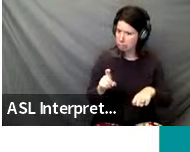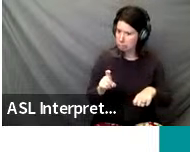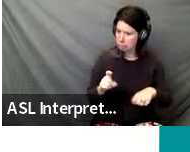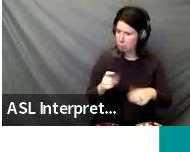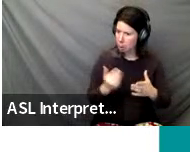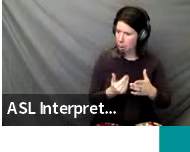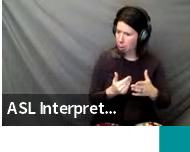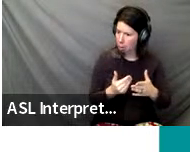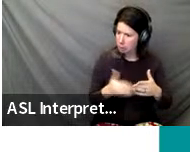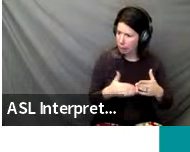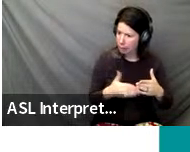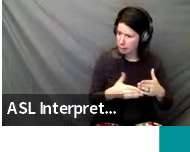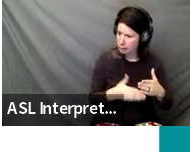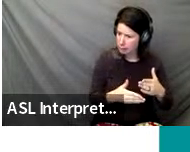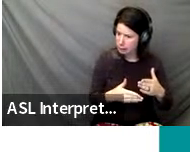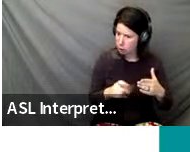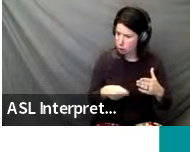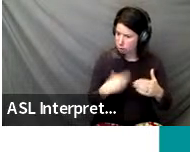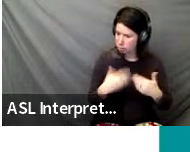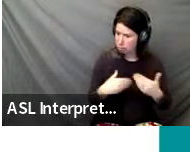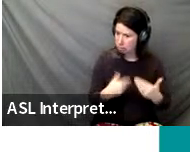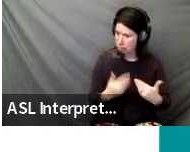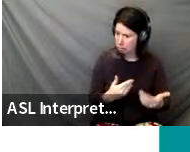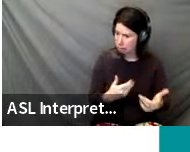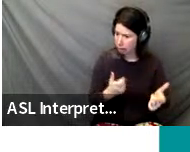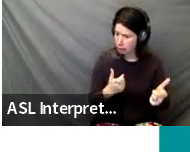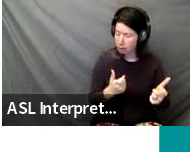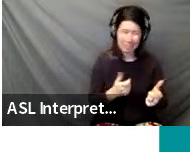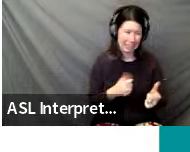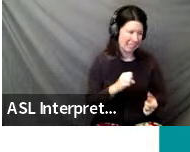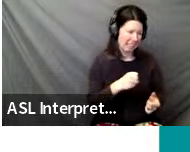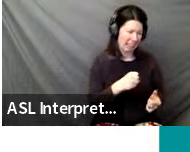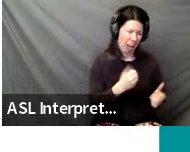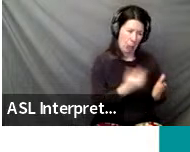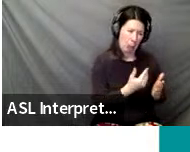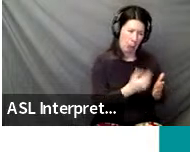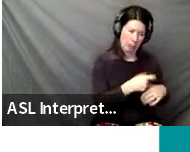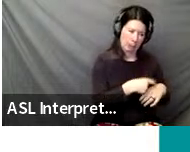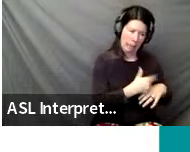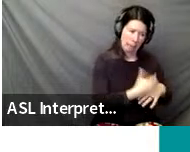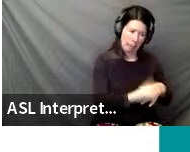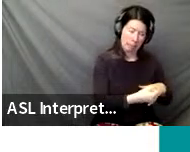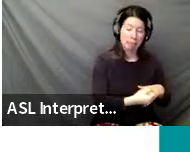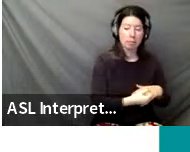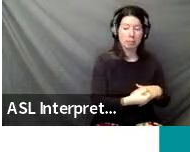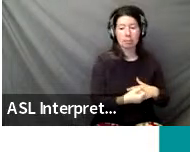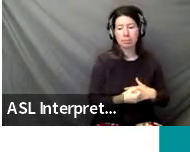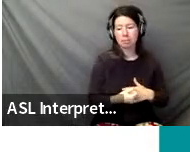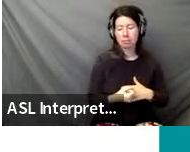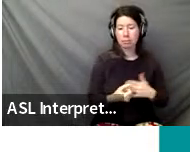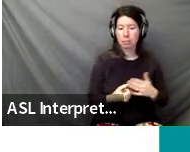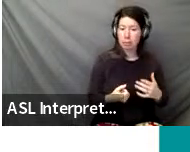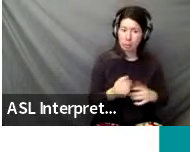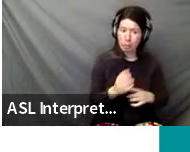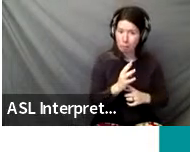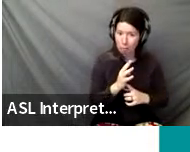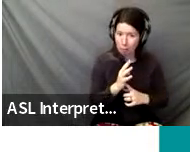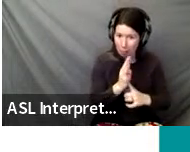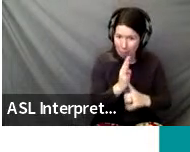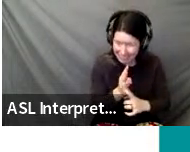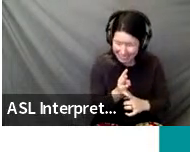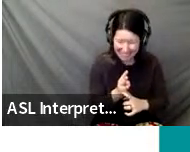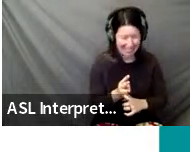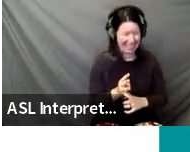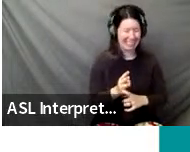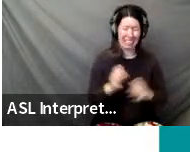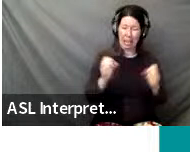close? So I probably can go through these fairly quickly. Then we can open up for questions. Okay. Yeah, maybe about 4 more minutes. Okay. Thanks